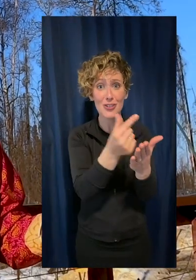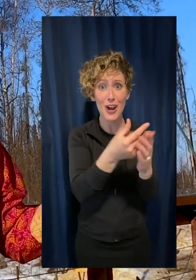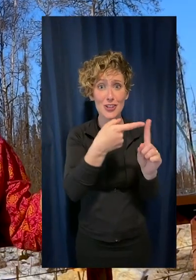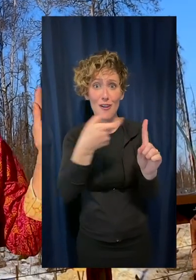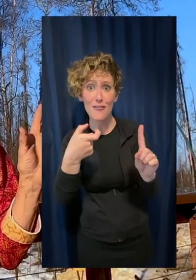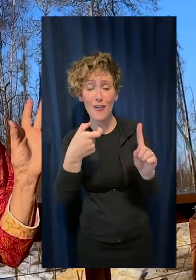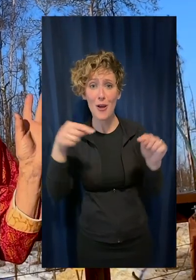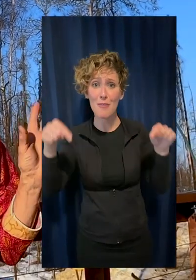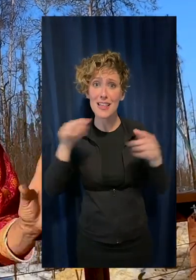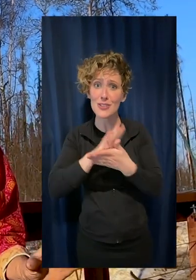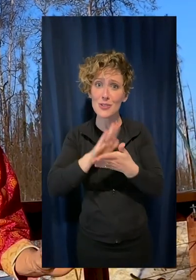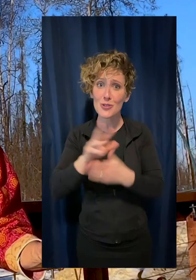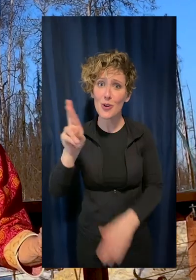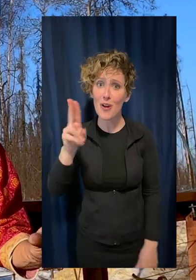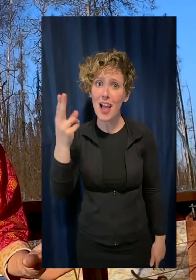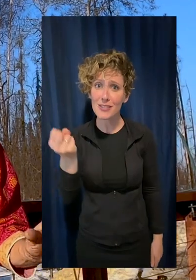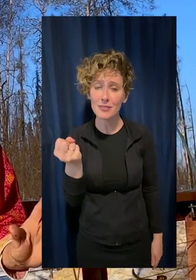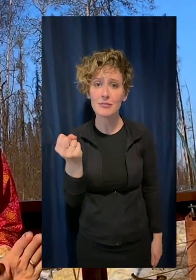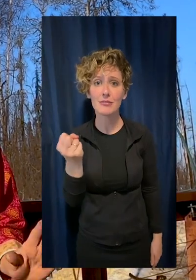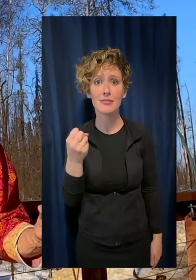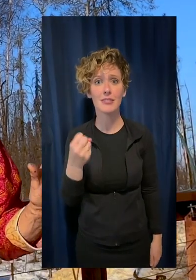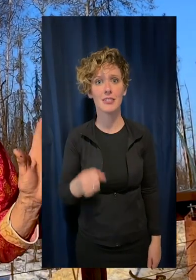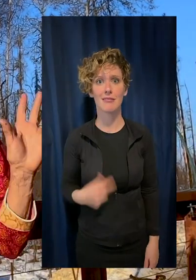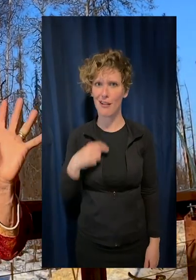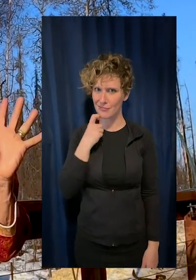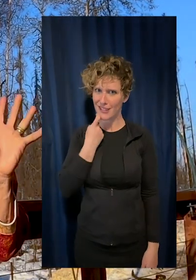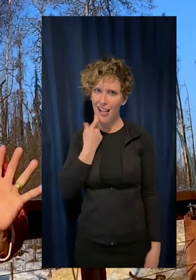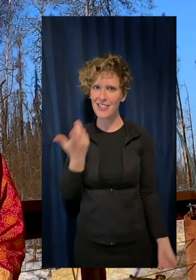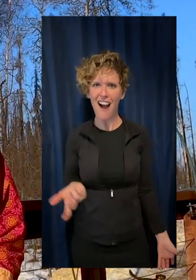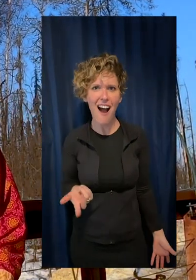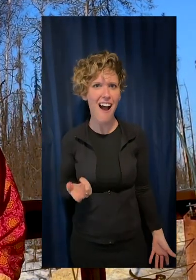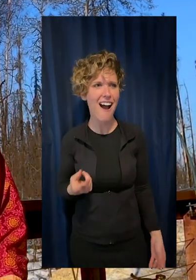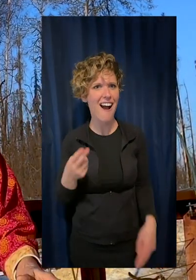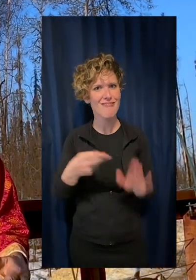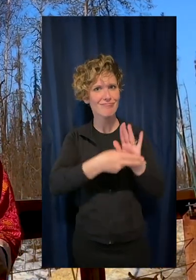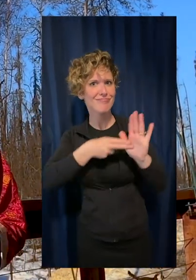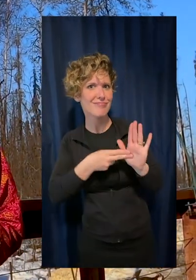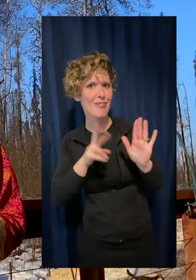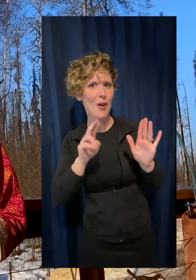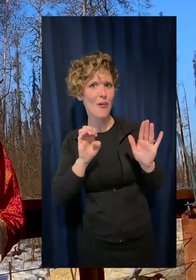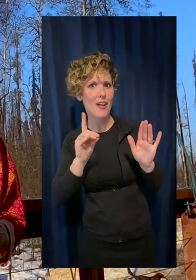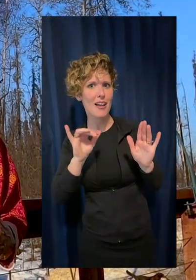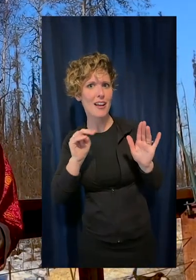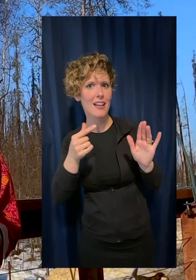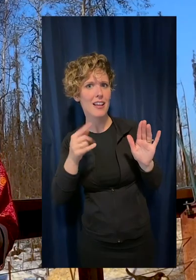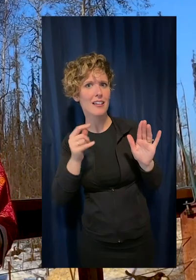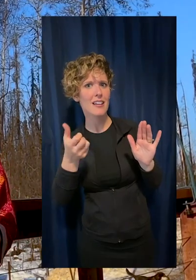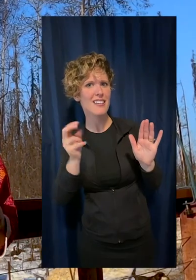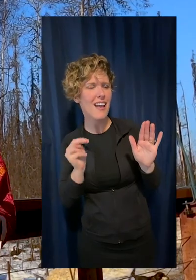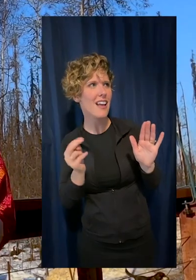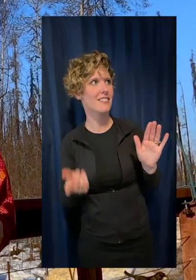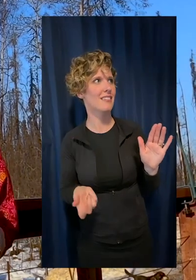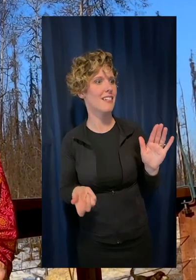gotta say. Just the concept that the school was named after the Redington family that have brought a lot to the culture of